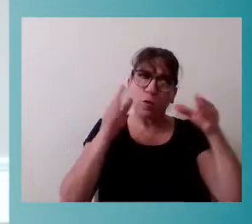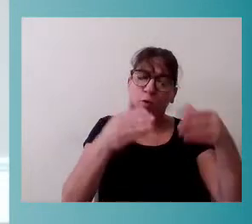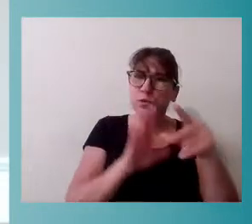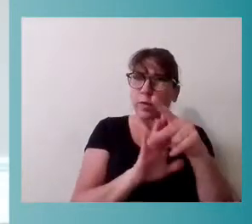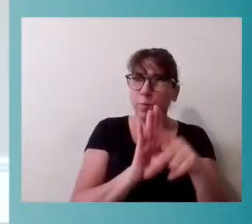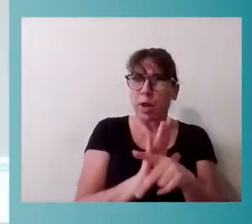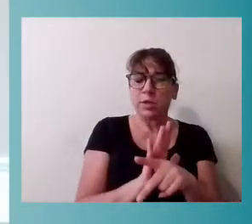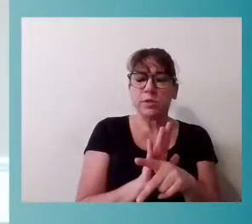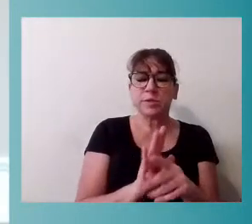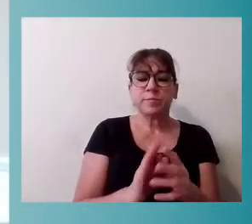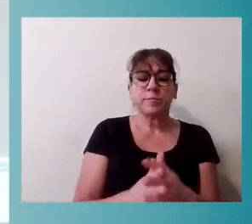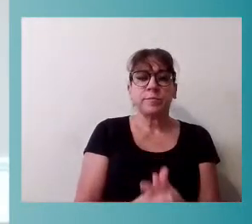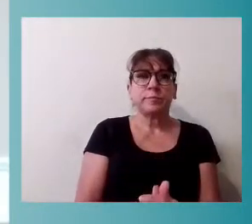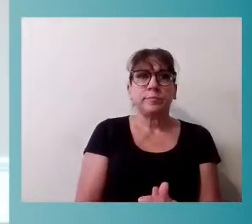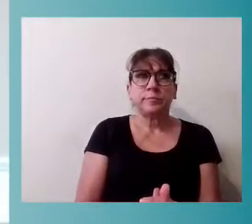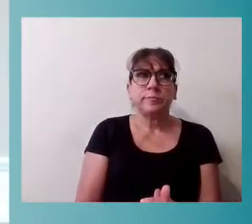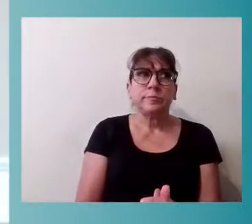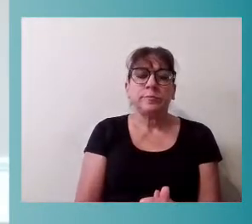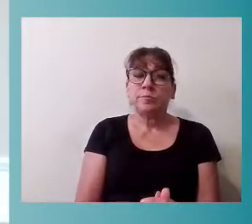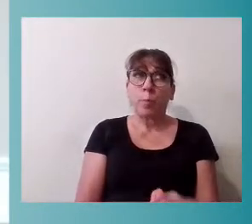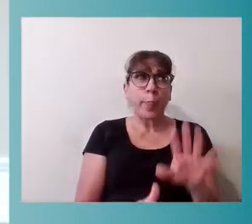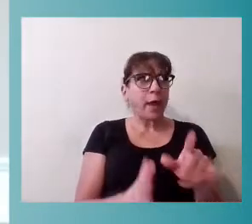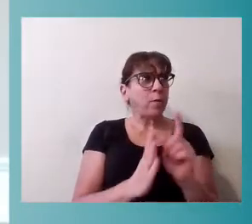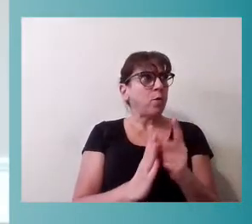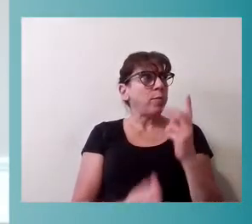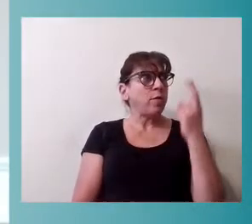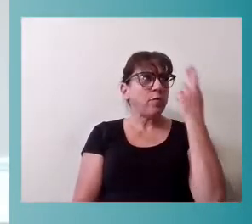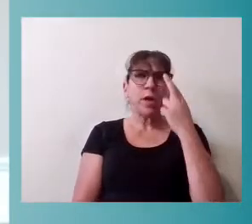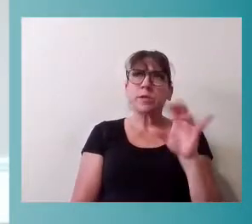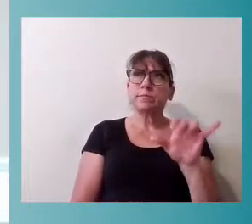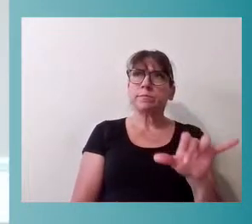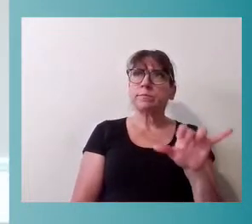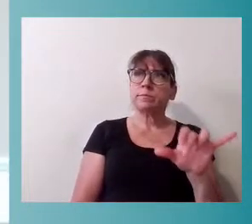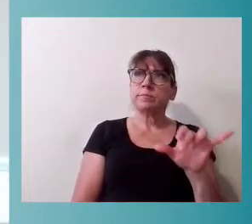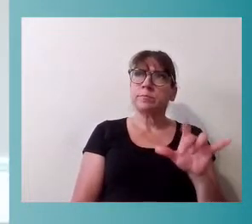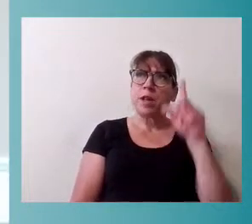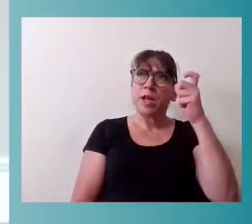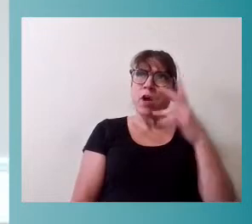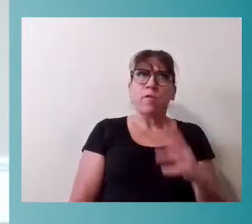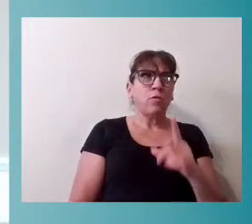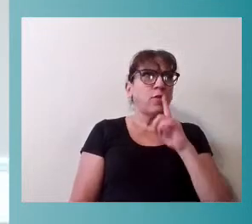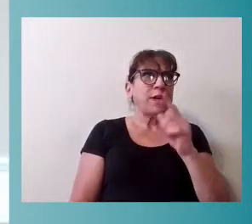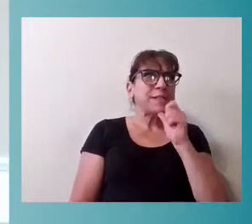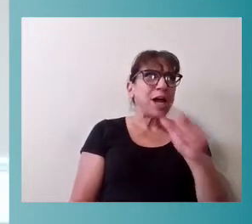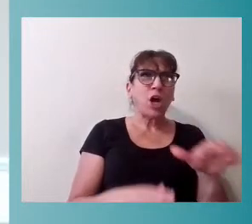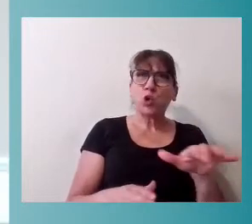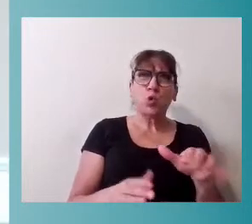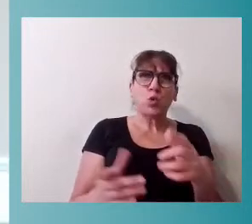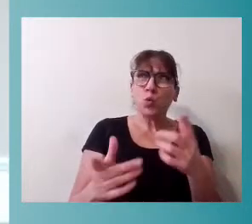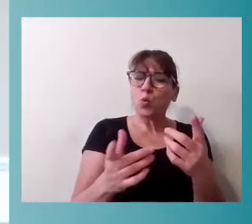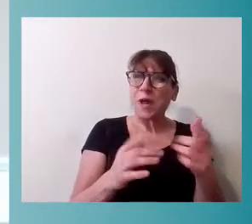policy. And in that moment, I realized, the governor really doesn't do anything.